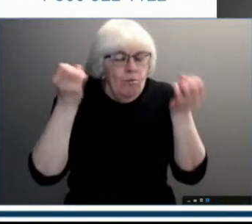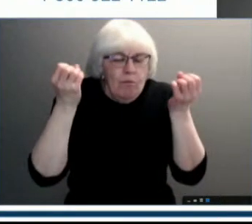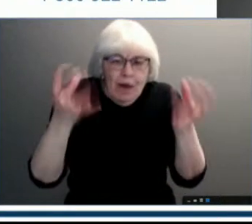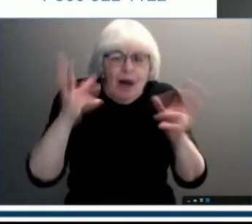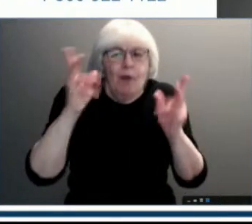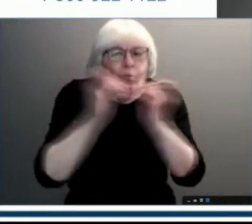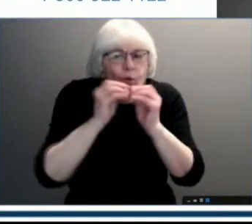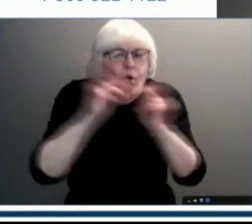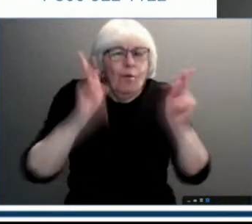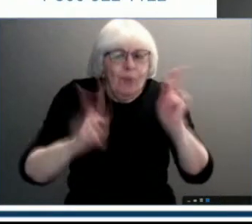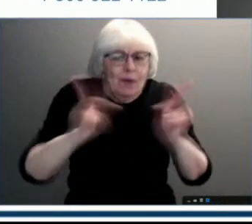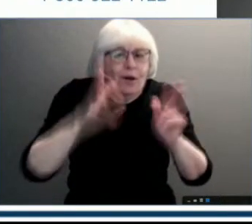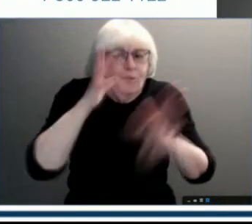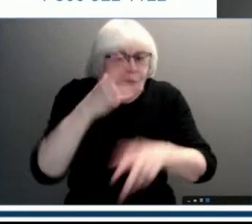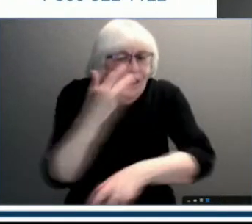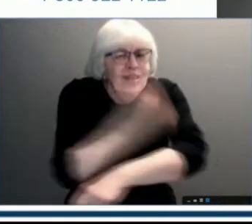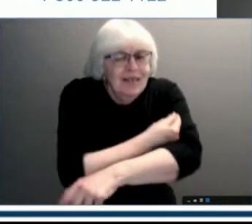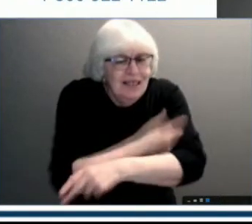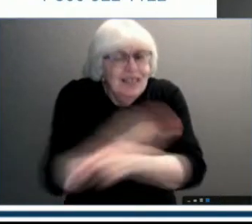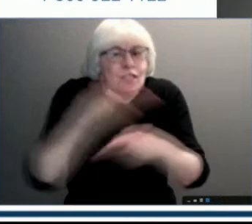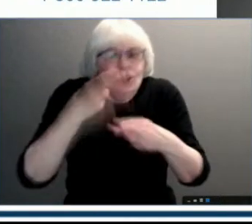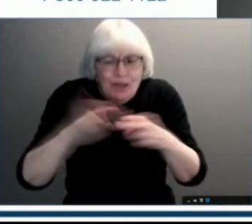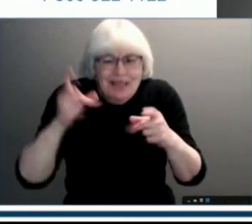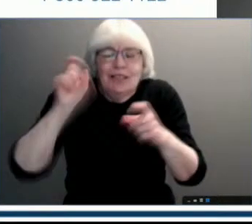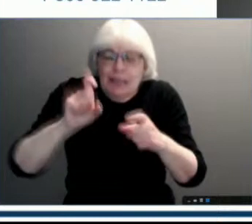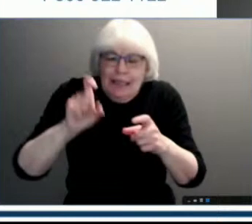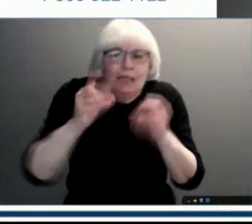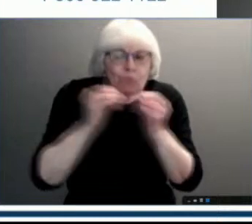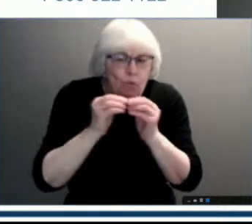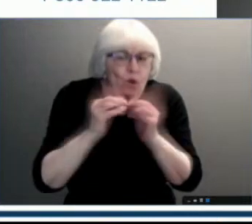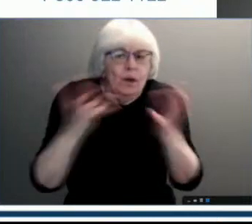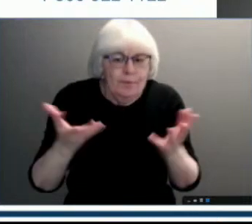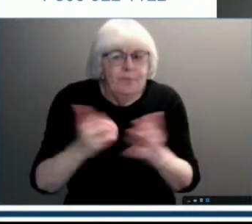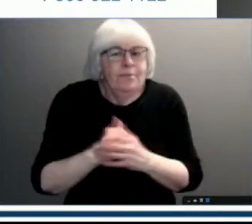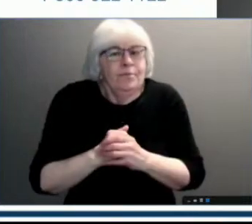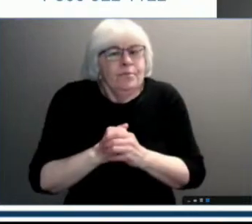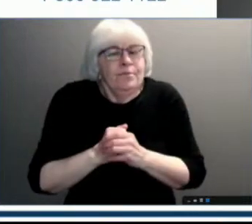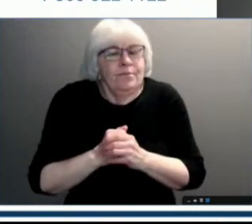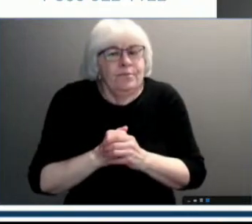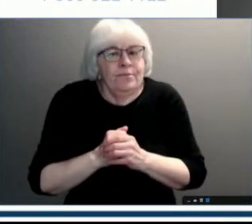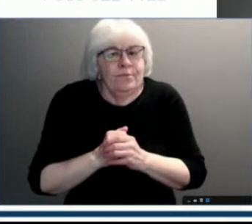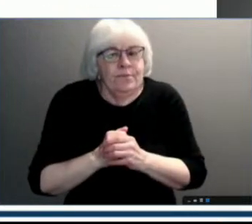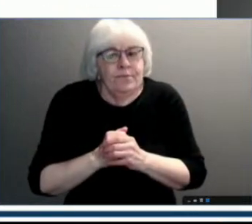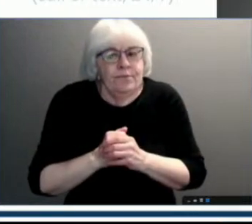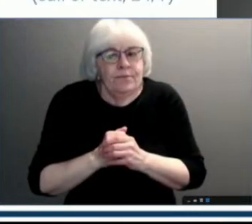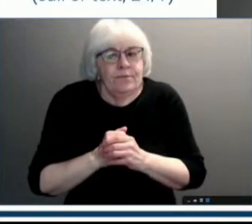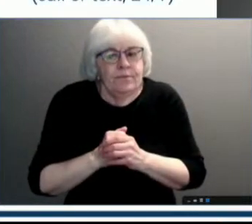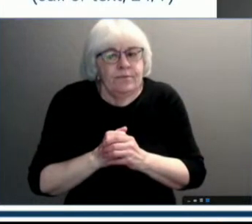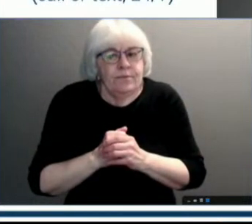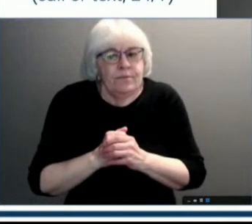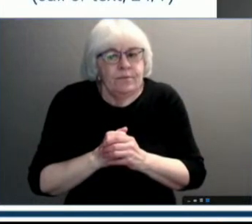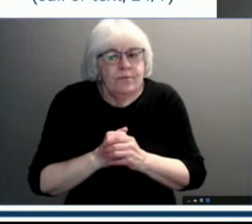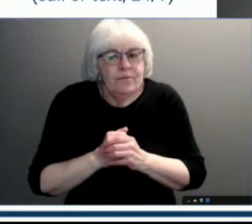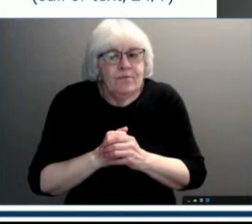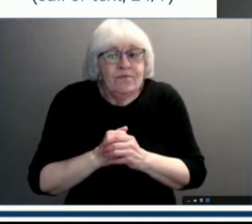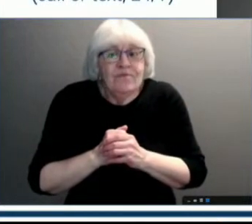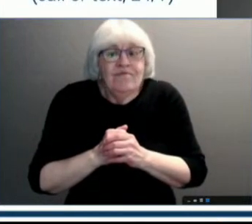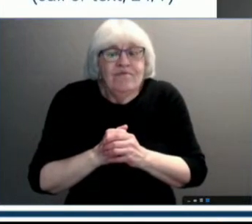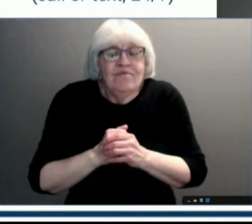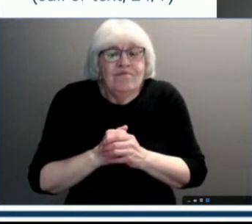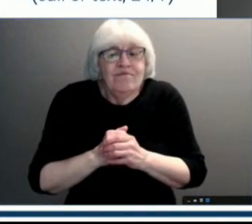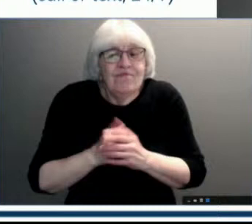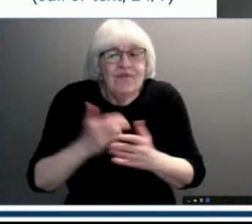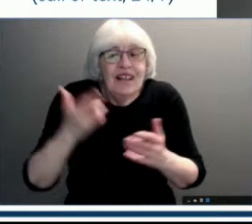exactly why we used the mass clinics last spring. But the justification now is simply that now we